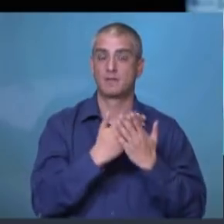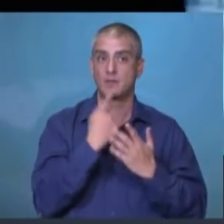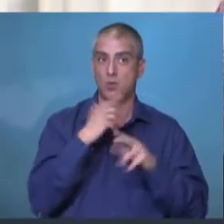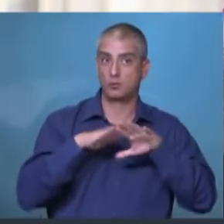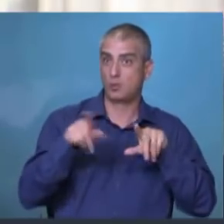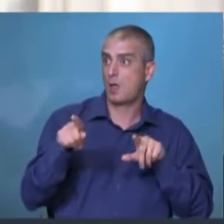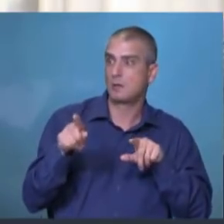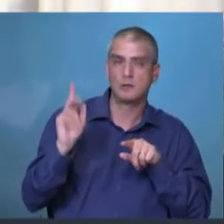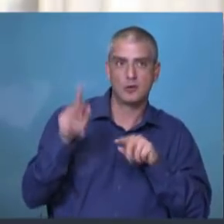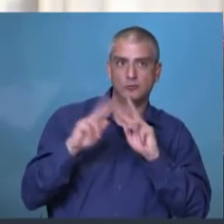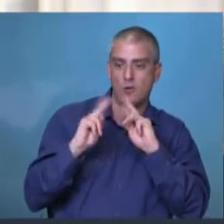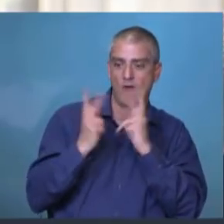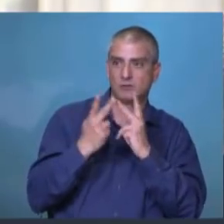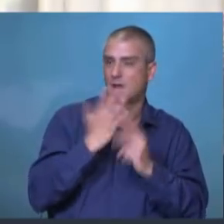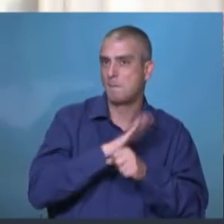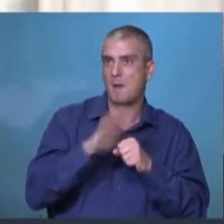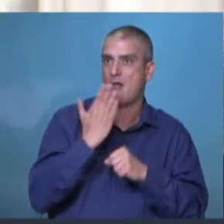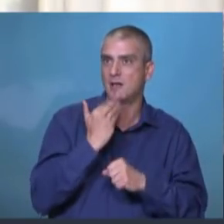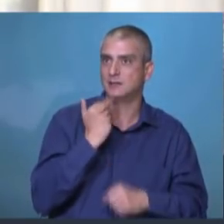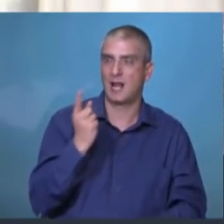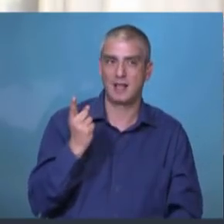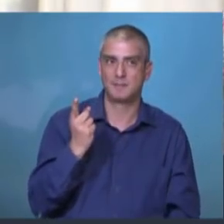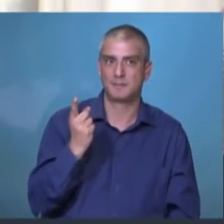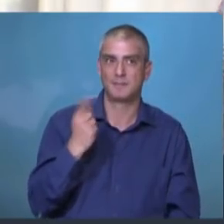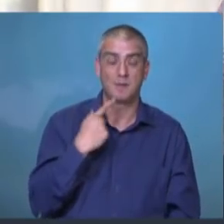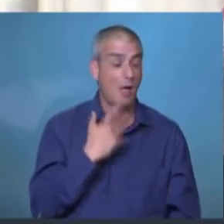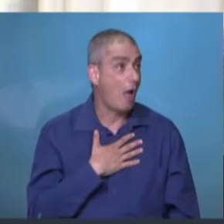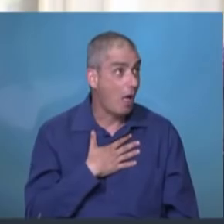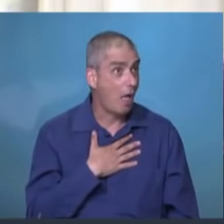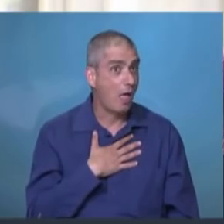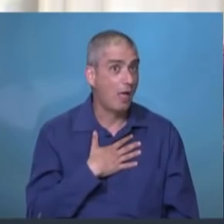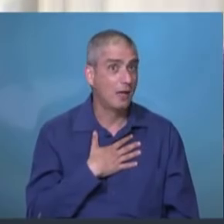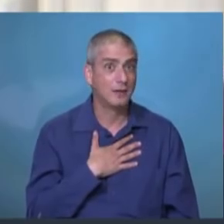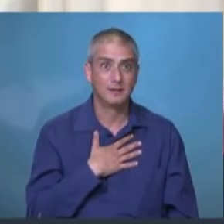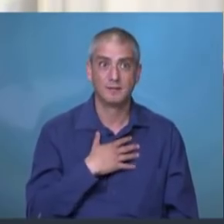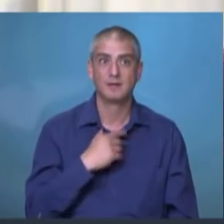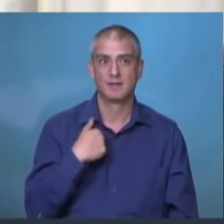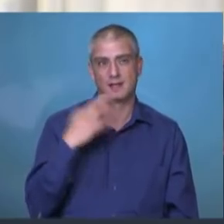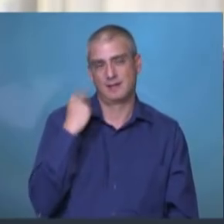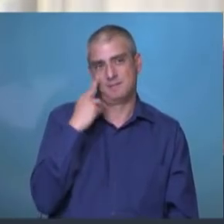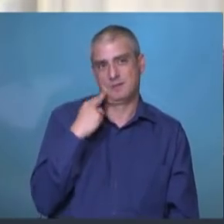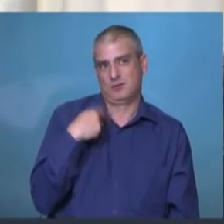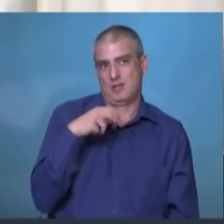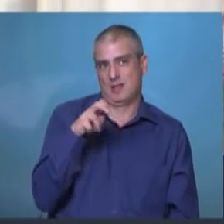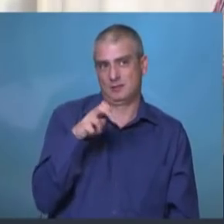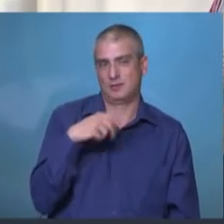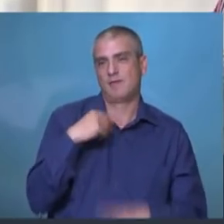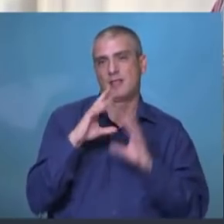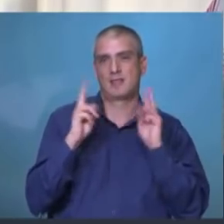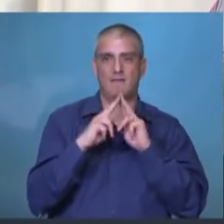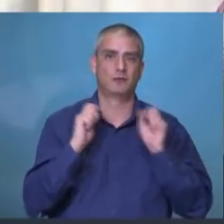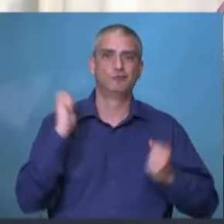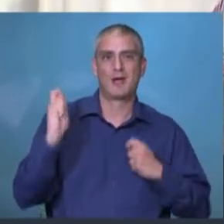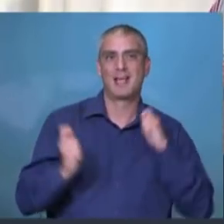like, that table over there, there's a group of Israelis. And I was like, huh. But I was too shy to go over. And then we met on the dance